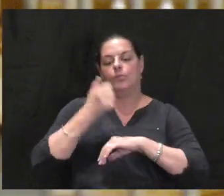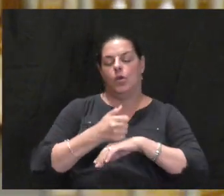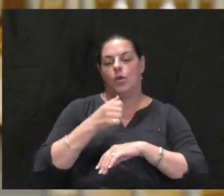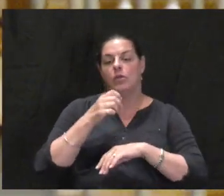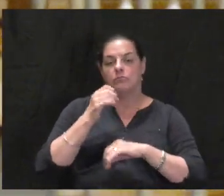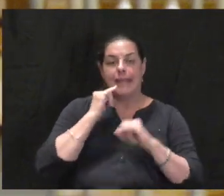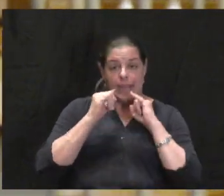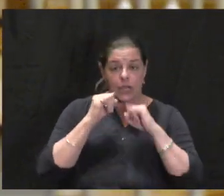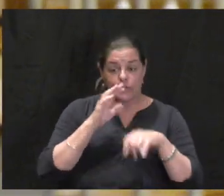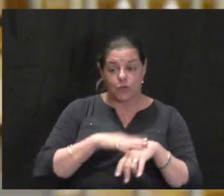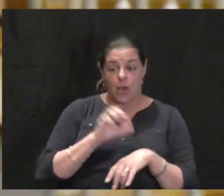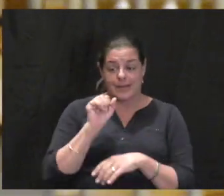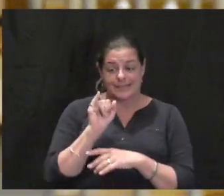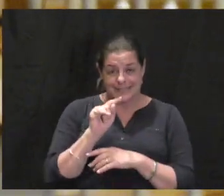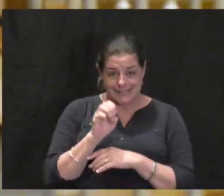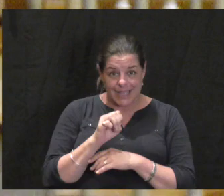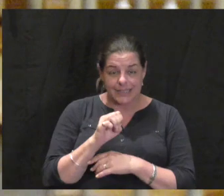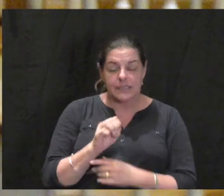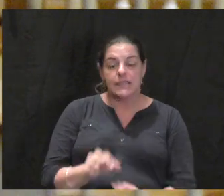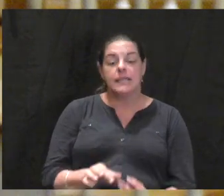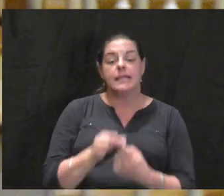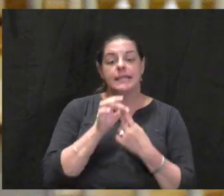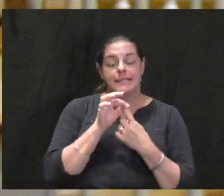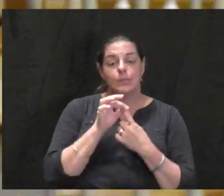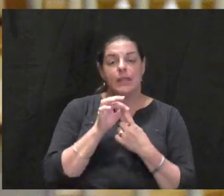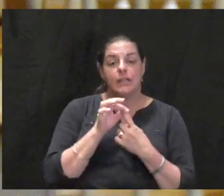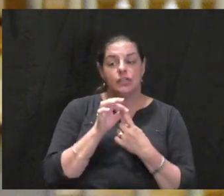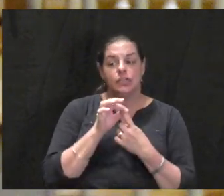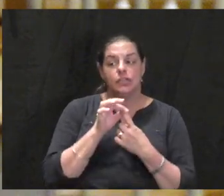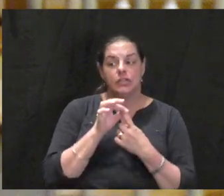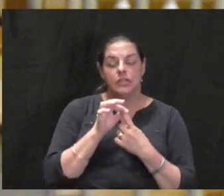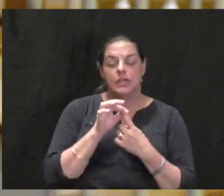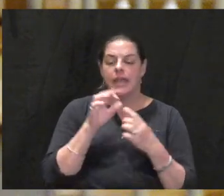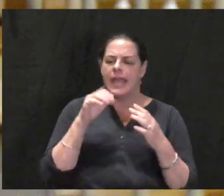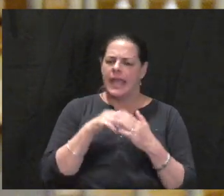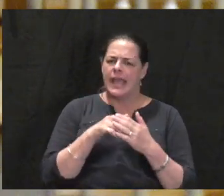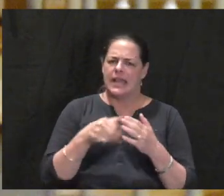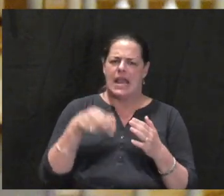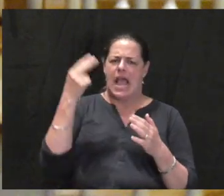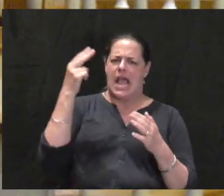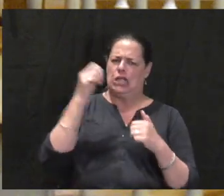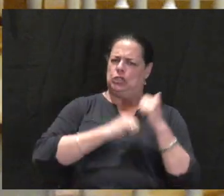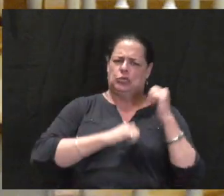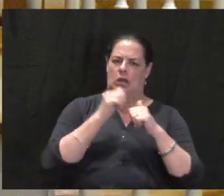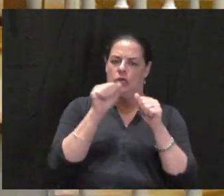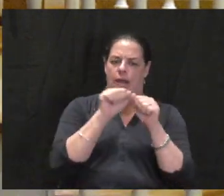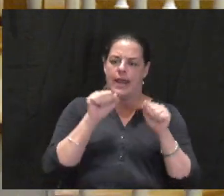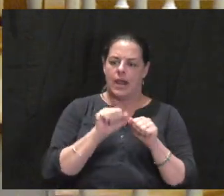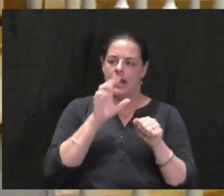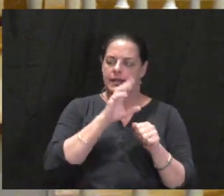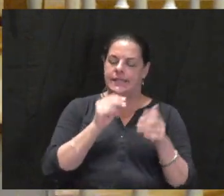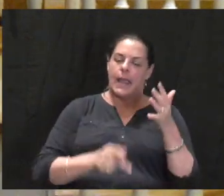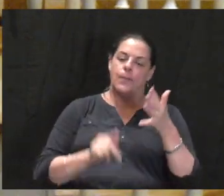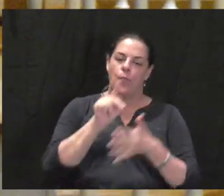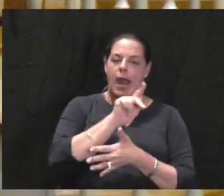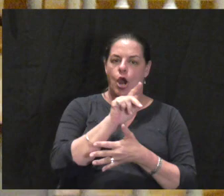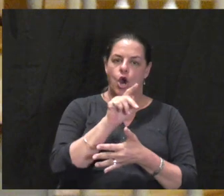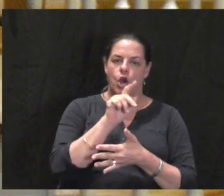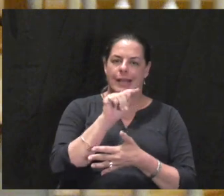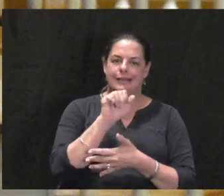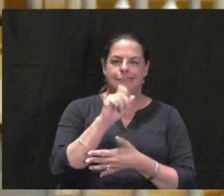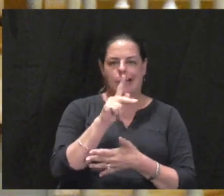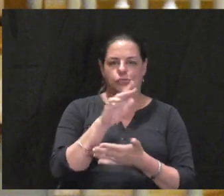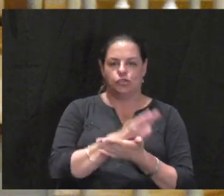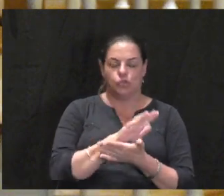those are schools that typically struggle in the recruiting season and process because they're competing against other schools in our